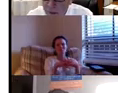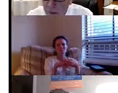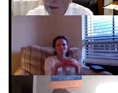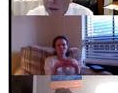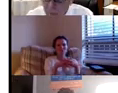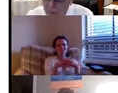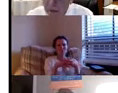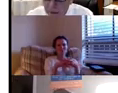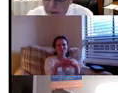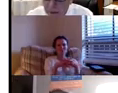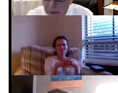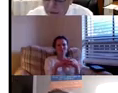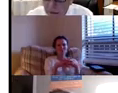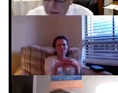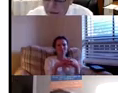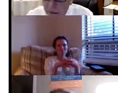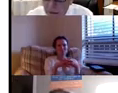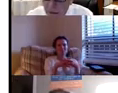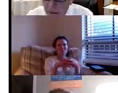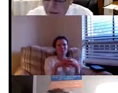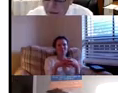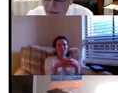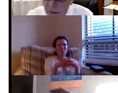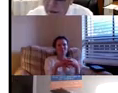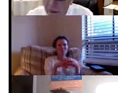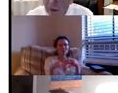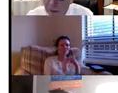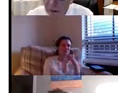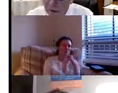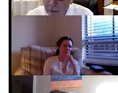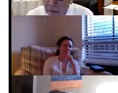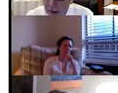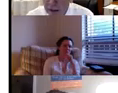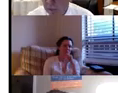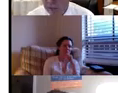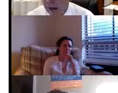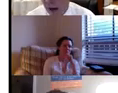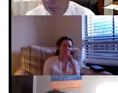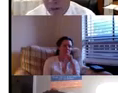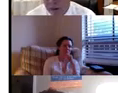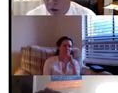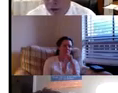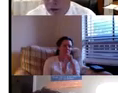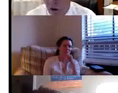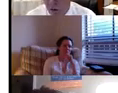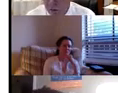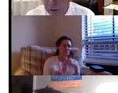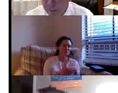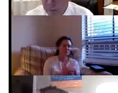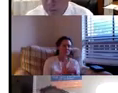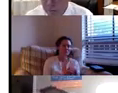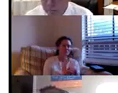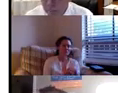act. So those are two right off my head that I would point to. Mm-hmm. And he was obviously showed his